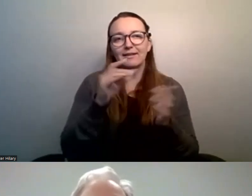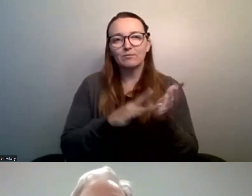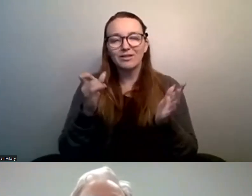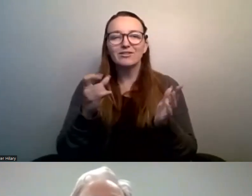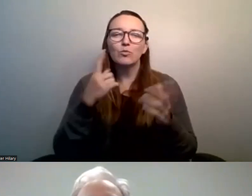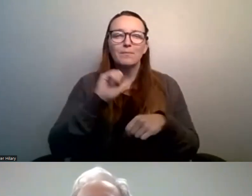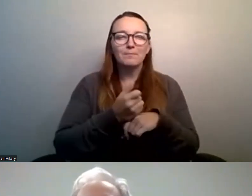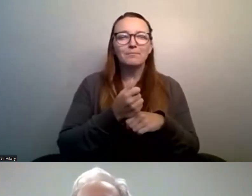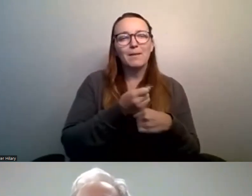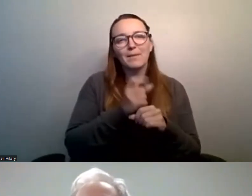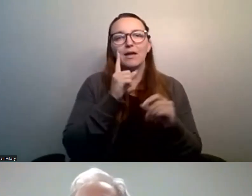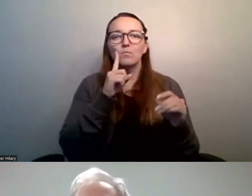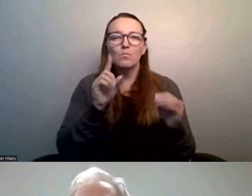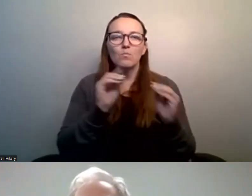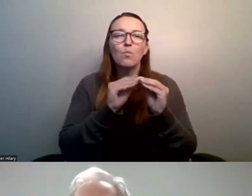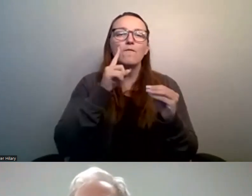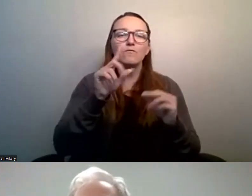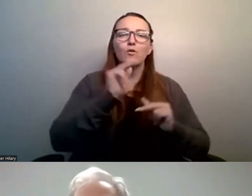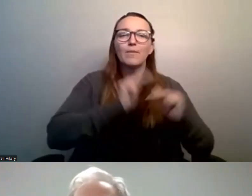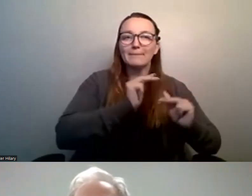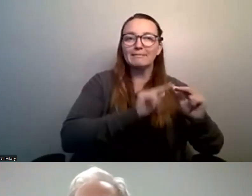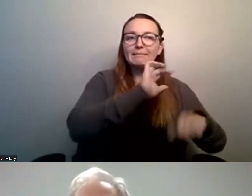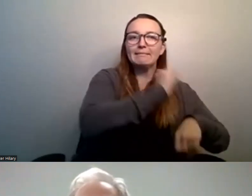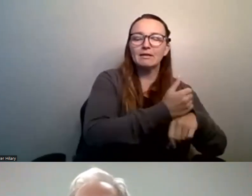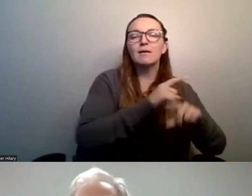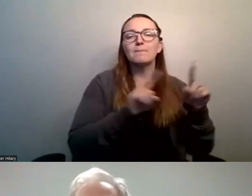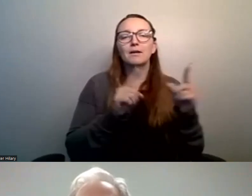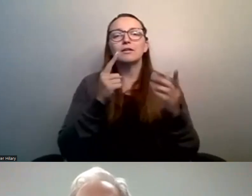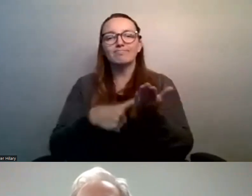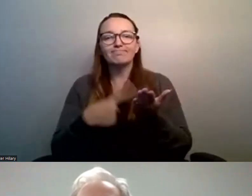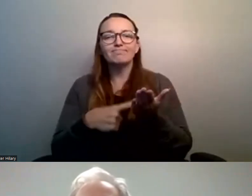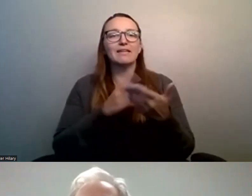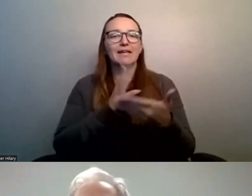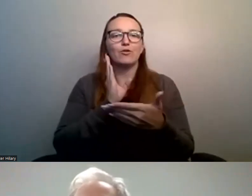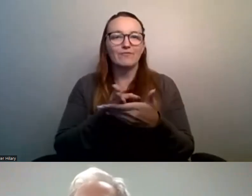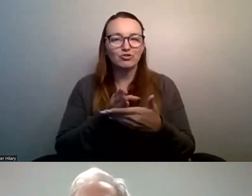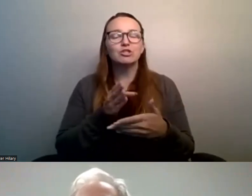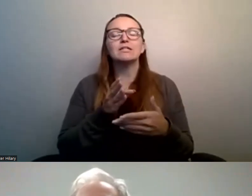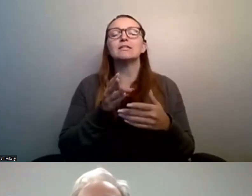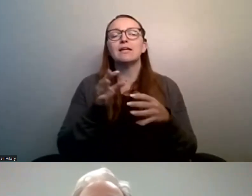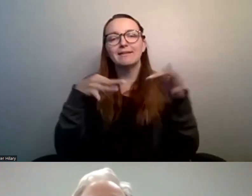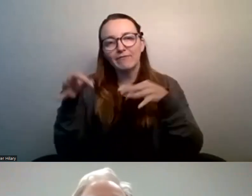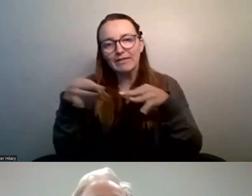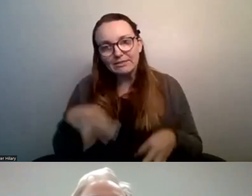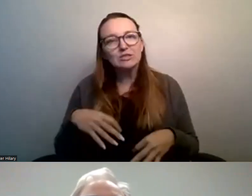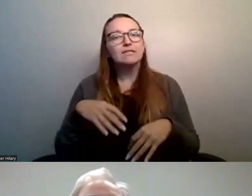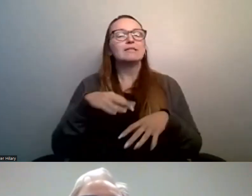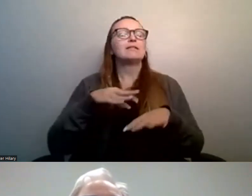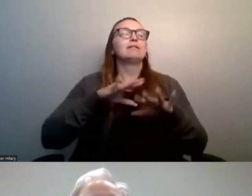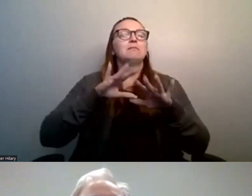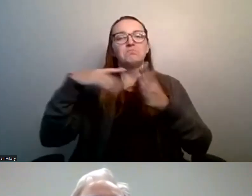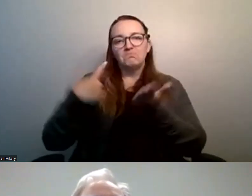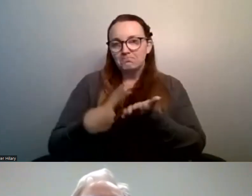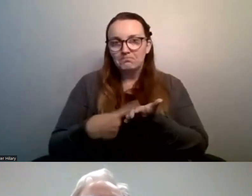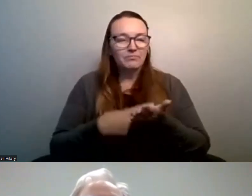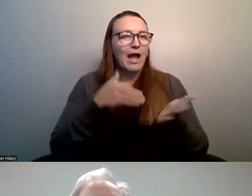and it goes over the intervention, the evidence-based cues intervention, and it has definitions, and it talks about how